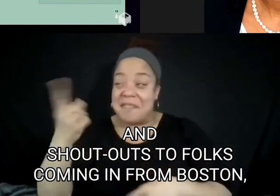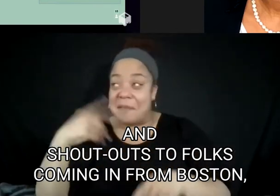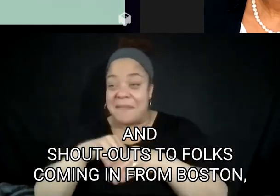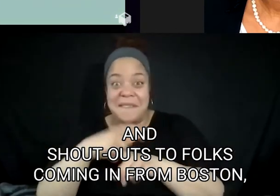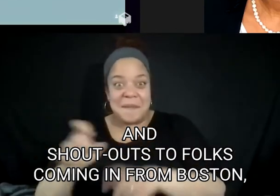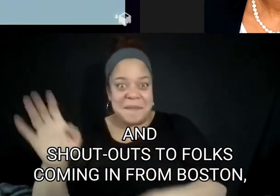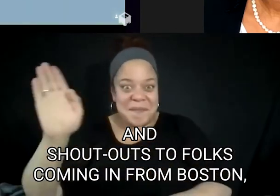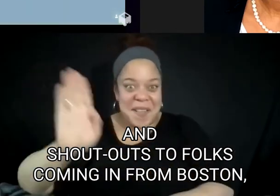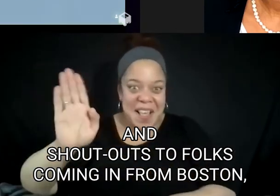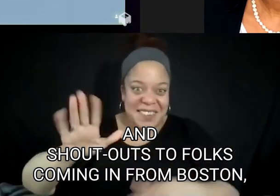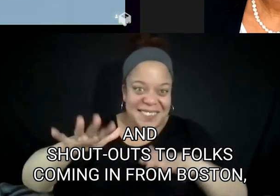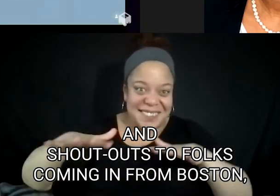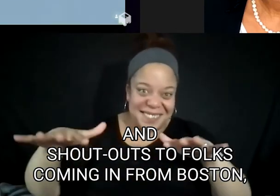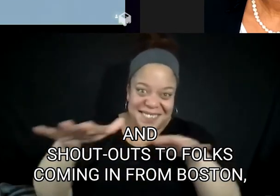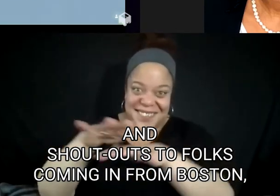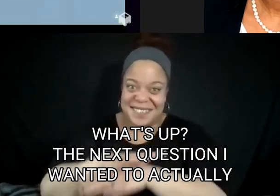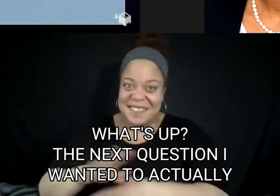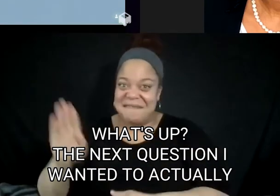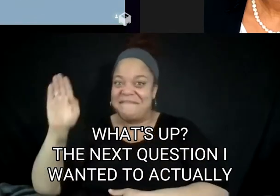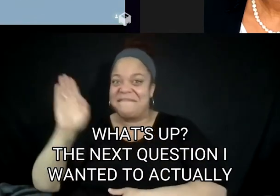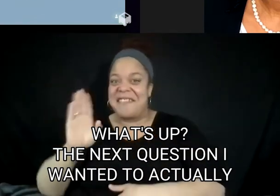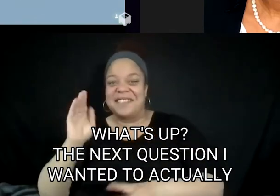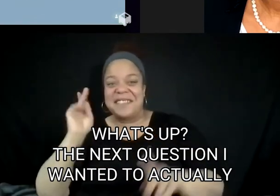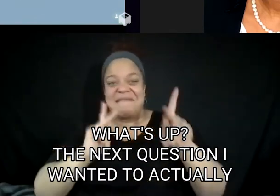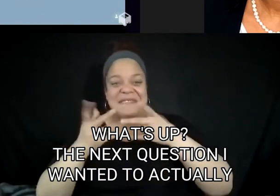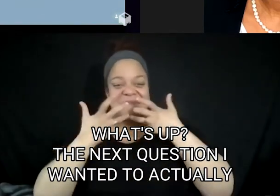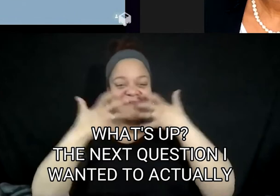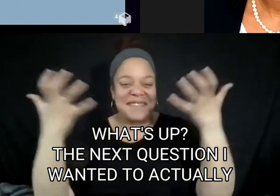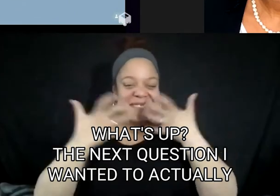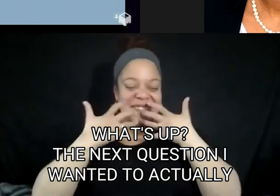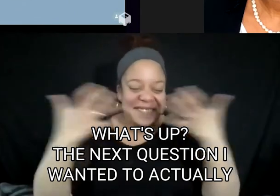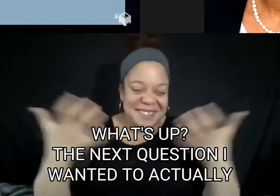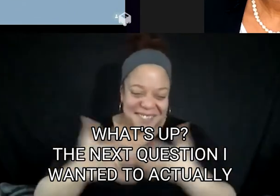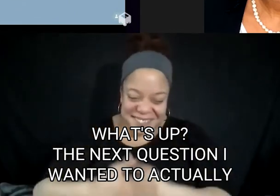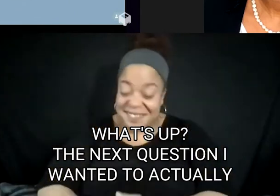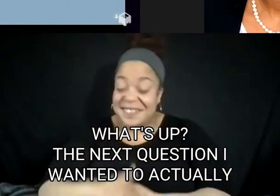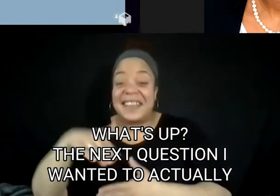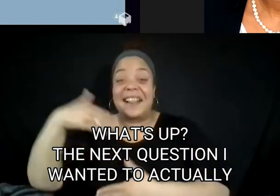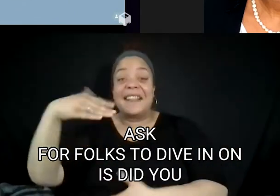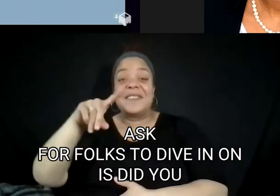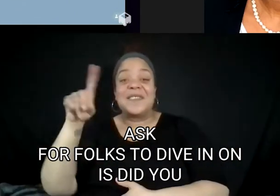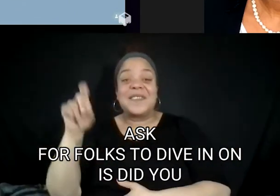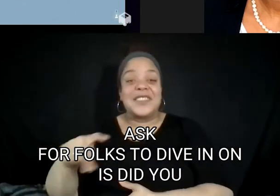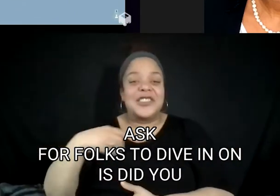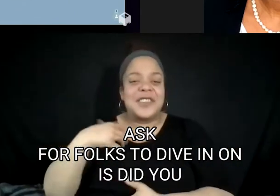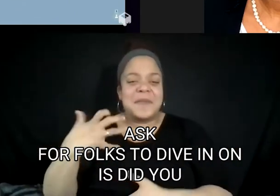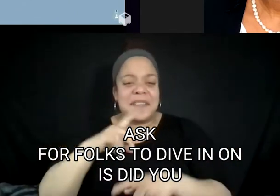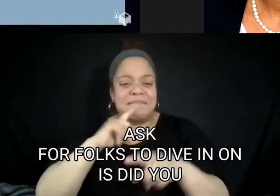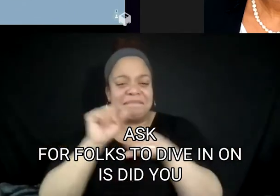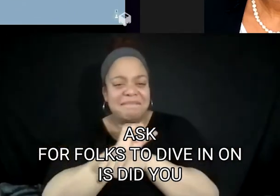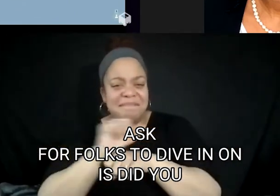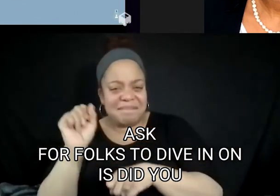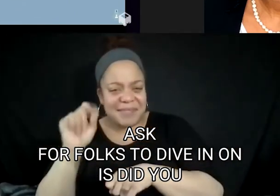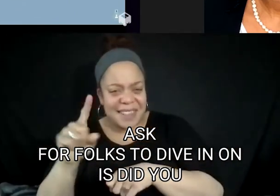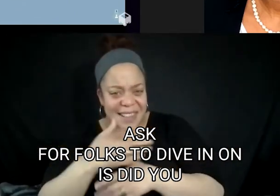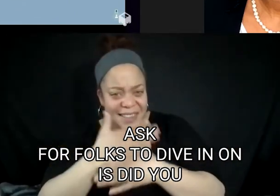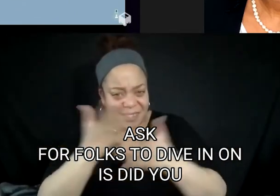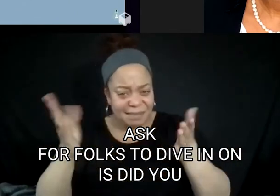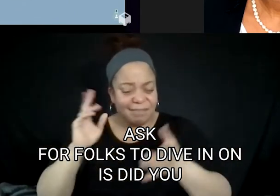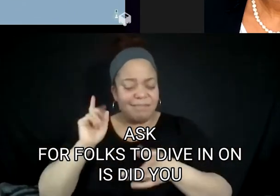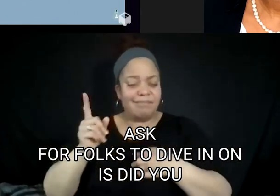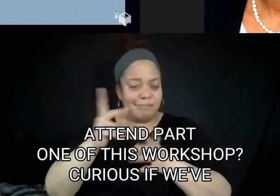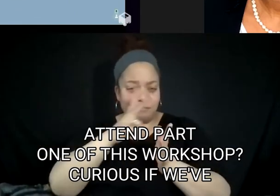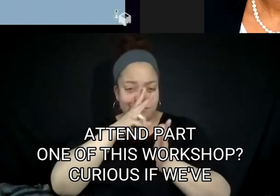to dive in on is, did you attend part one of this workshop? Curious if we've got any returning